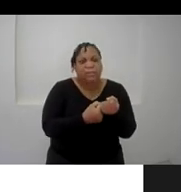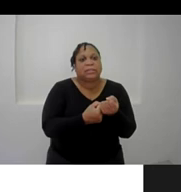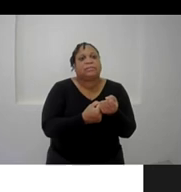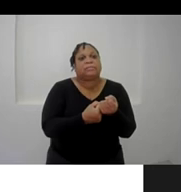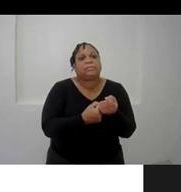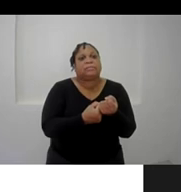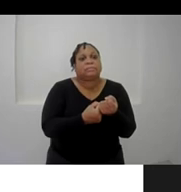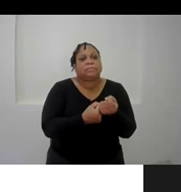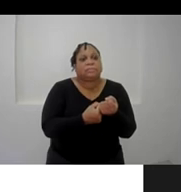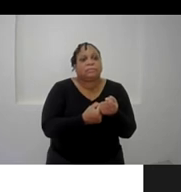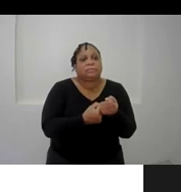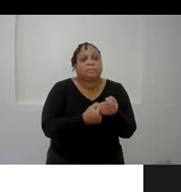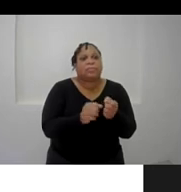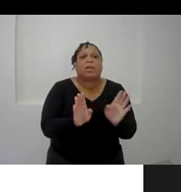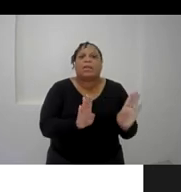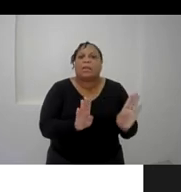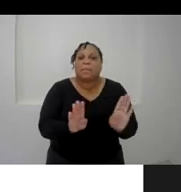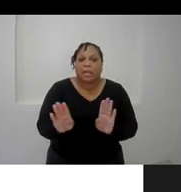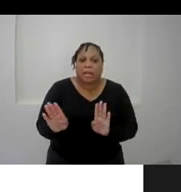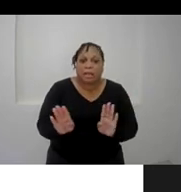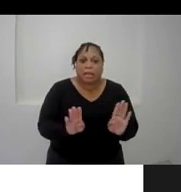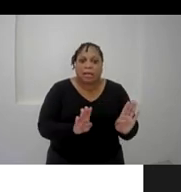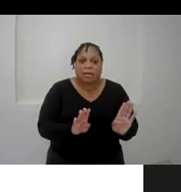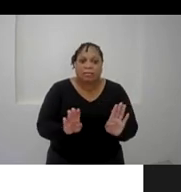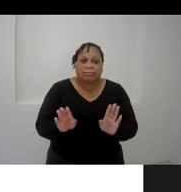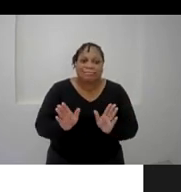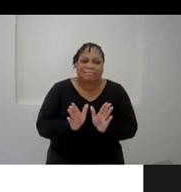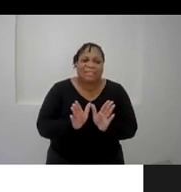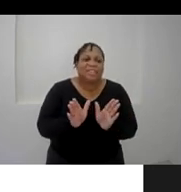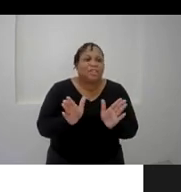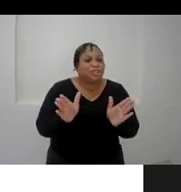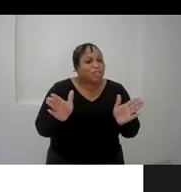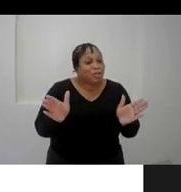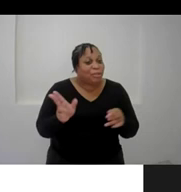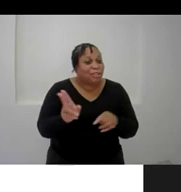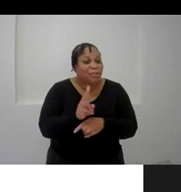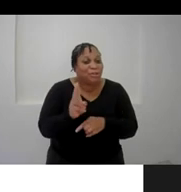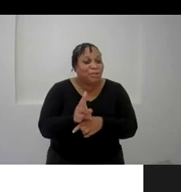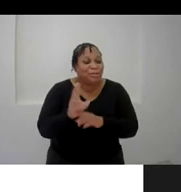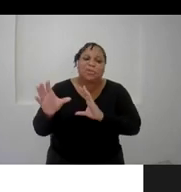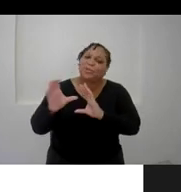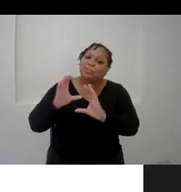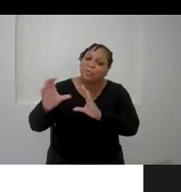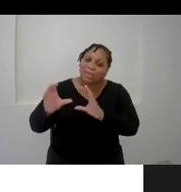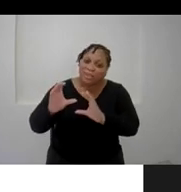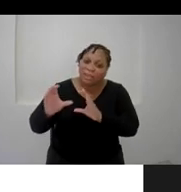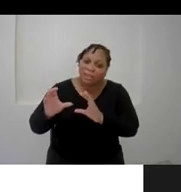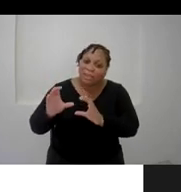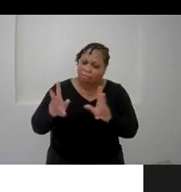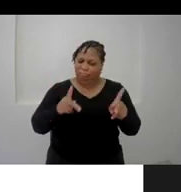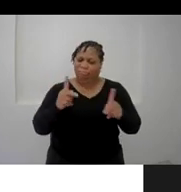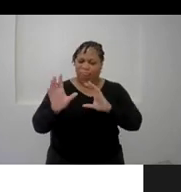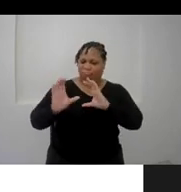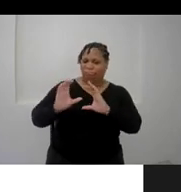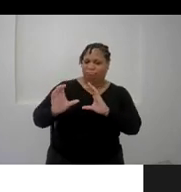The behaviour generally is used to communicate something. People communicate through